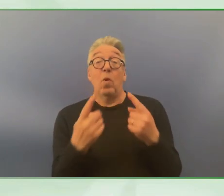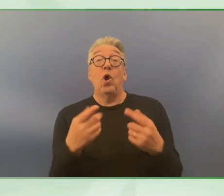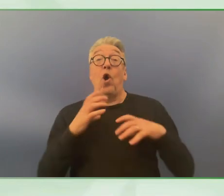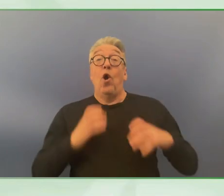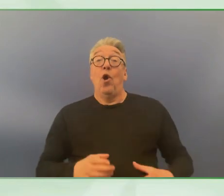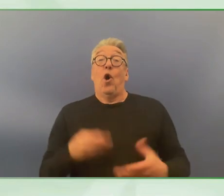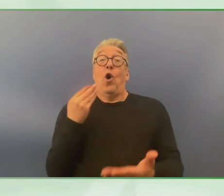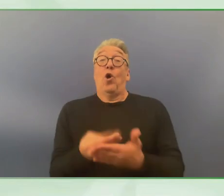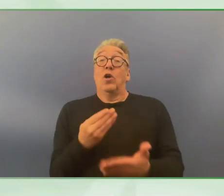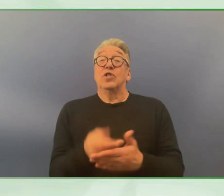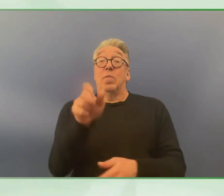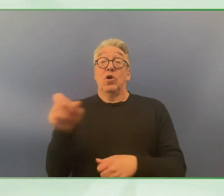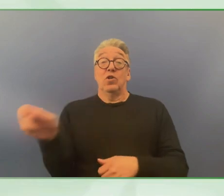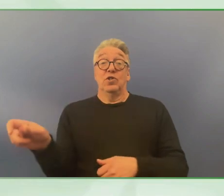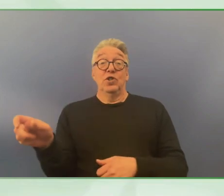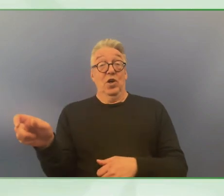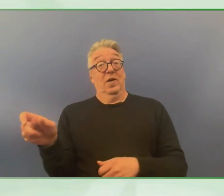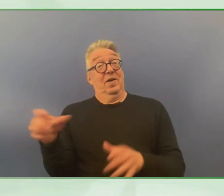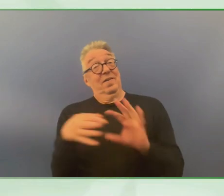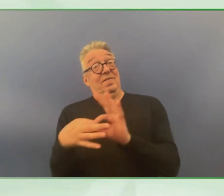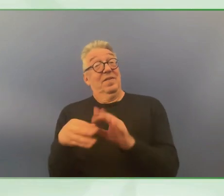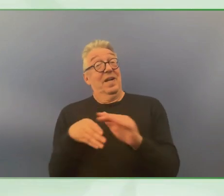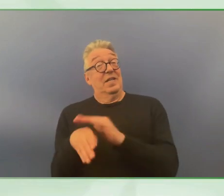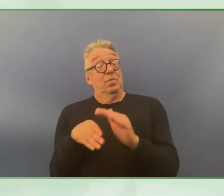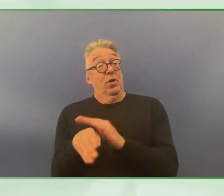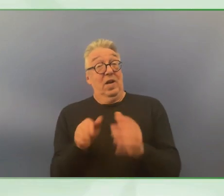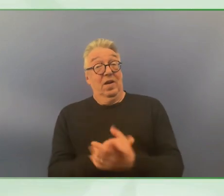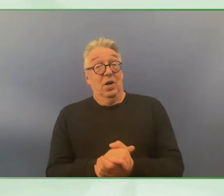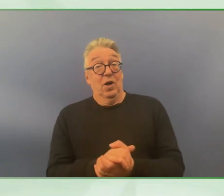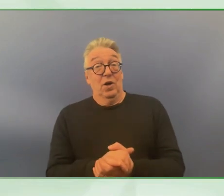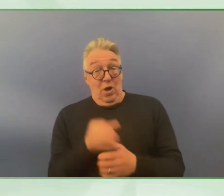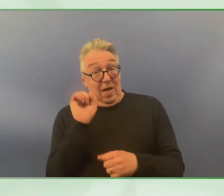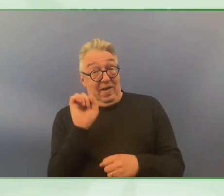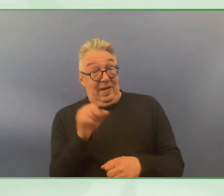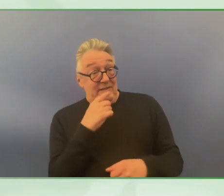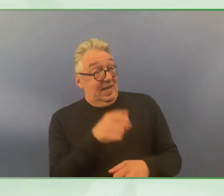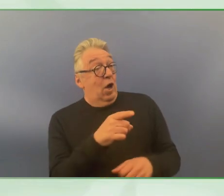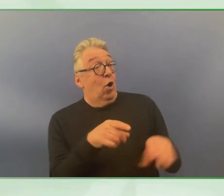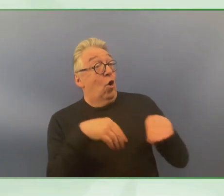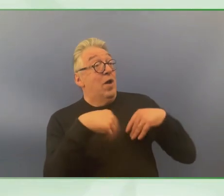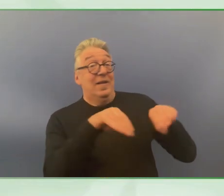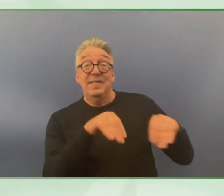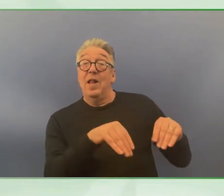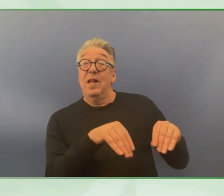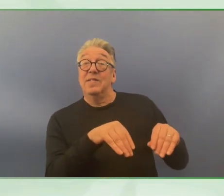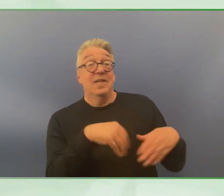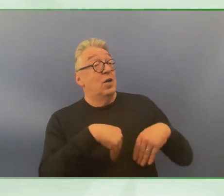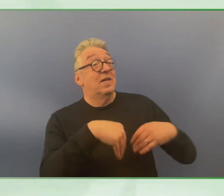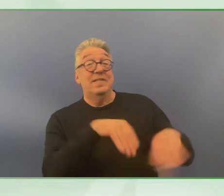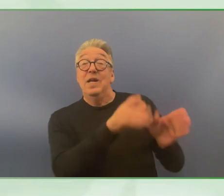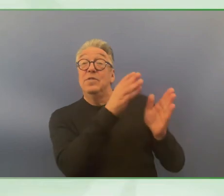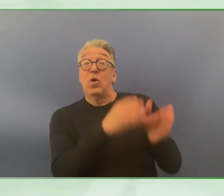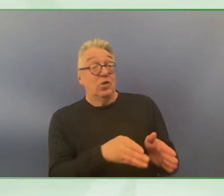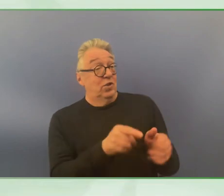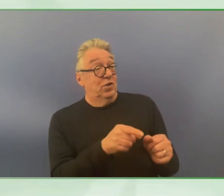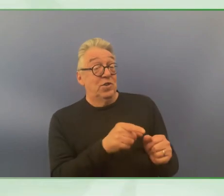think Neil will talk about it more, to convince your sales staff that the target group becomes bigger, or that you do not miss out many people because you're